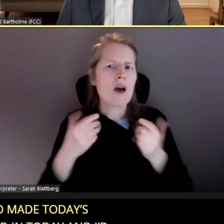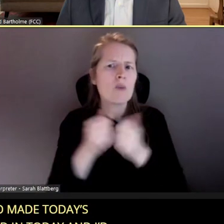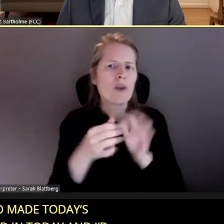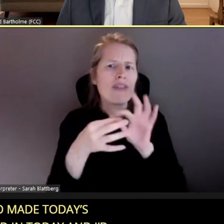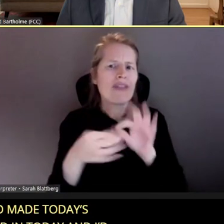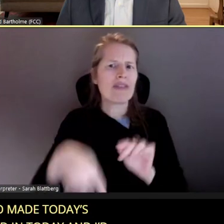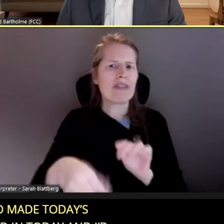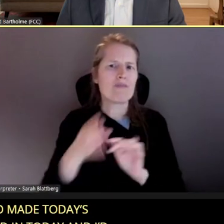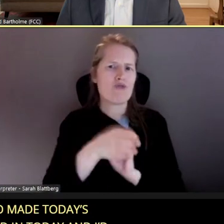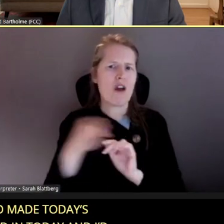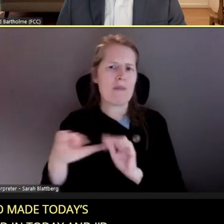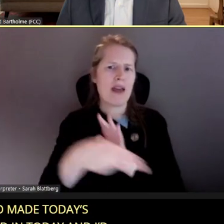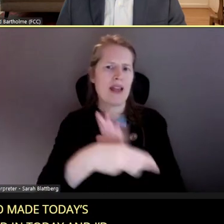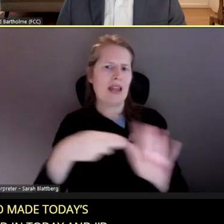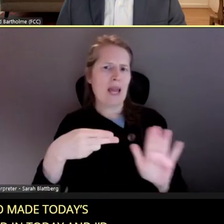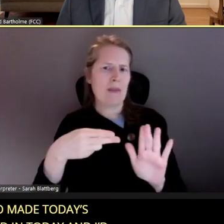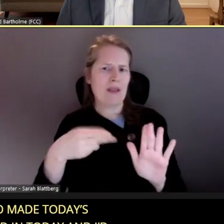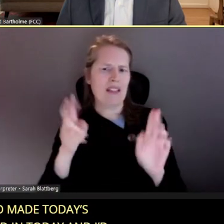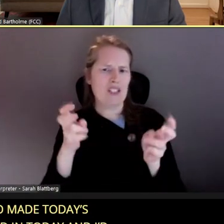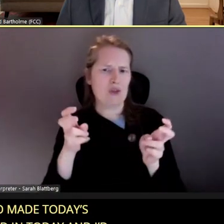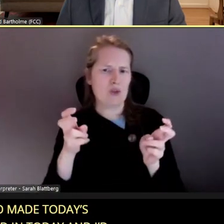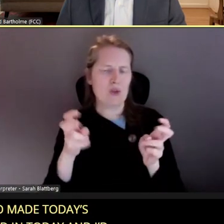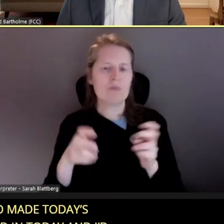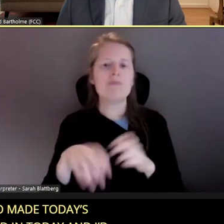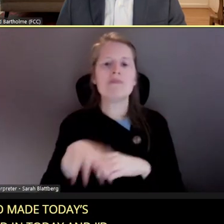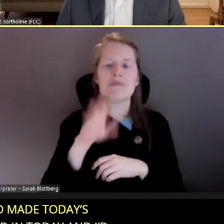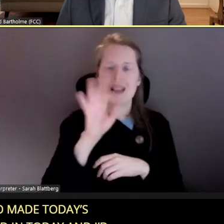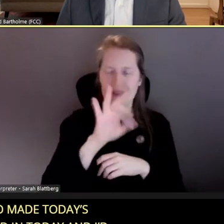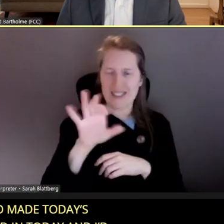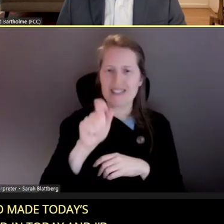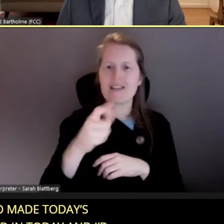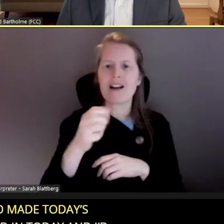the broadband consumer labels at